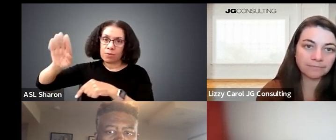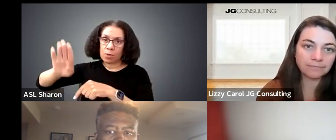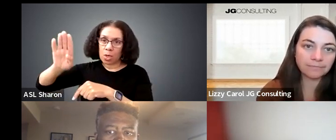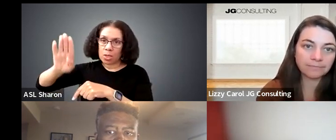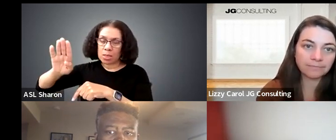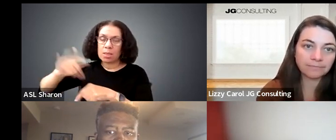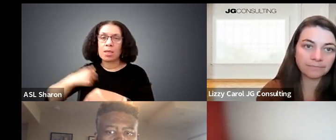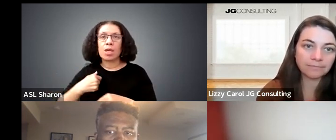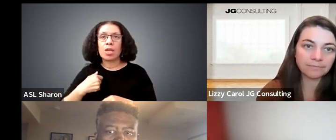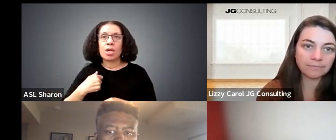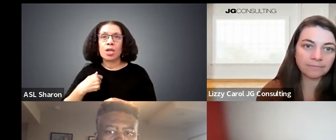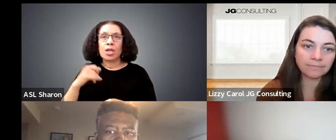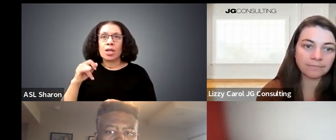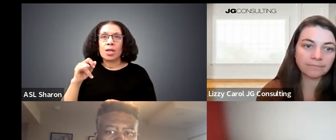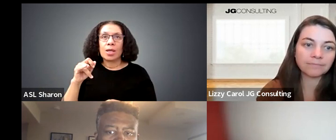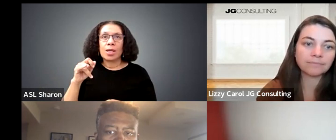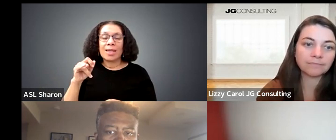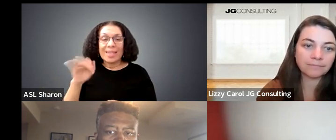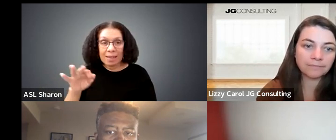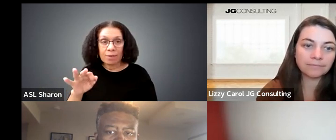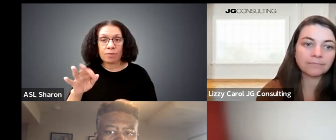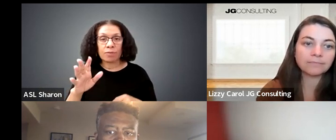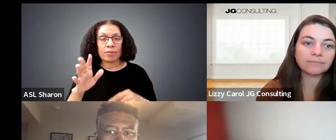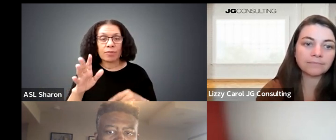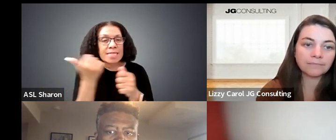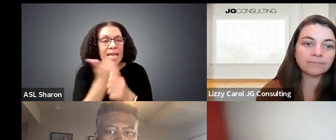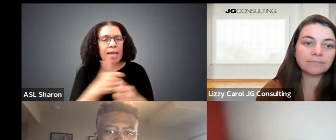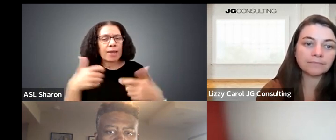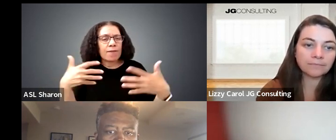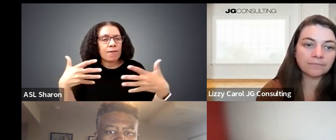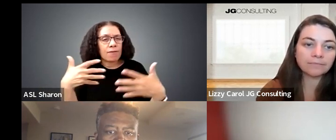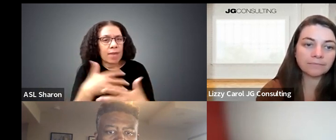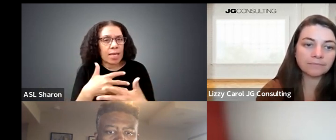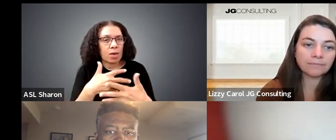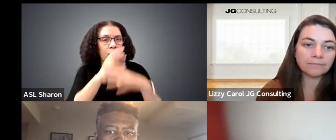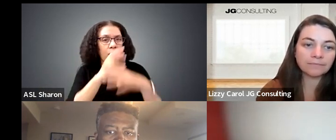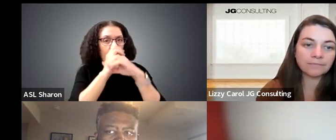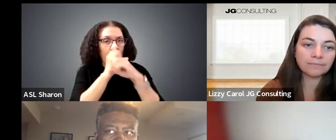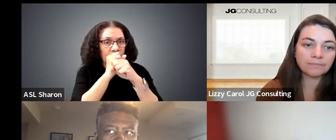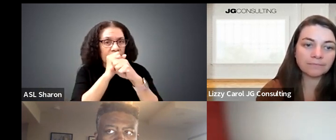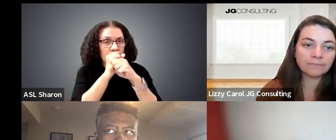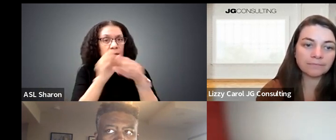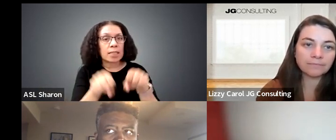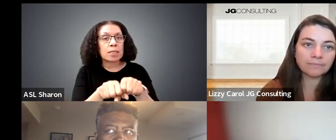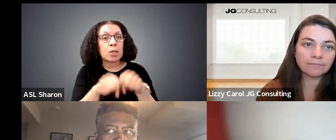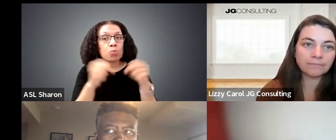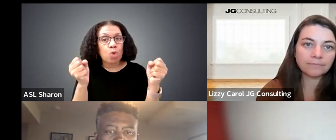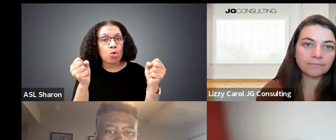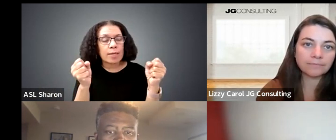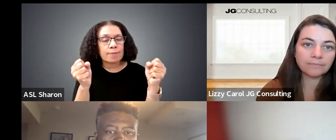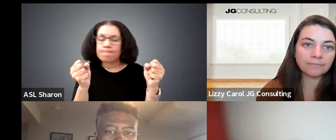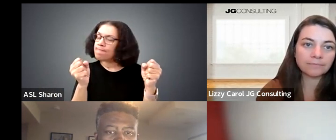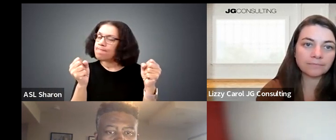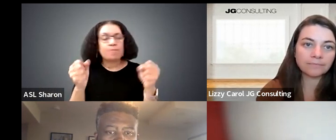You really run the risk of not getting quality candidates if there's any fear of confidentiality being